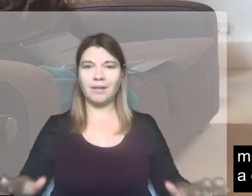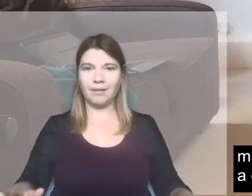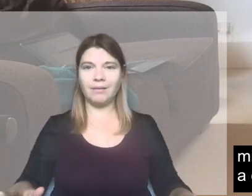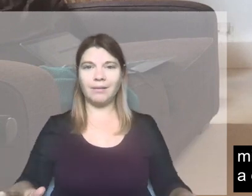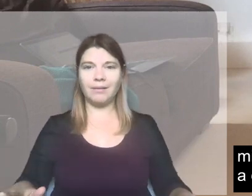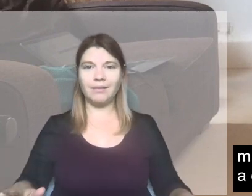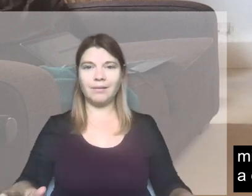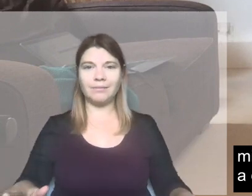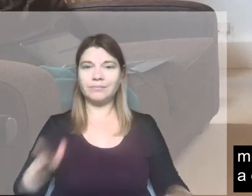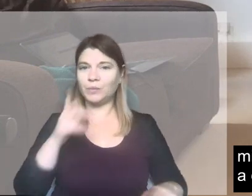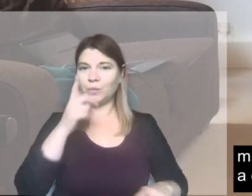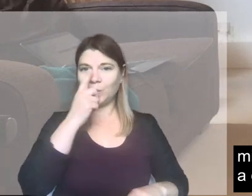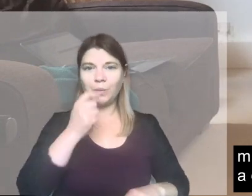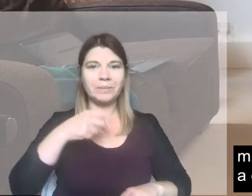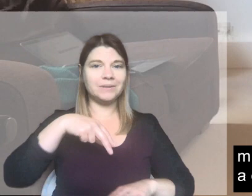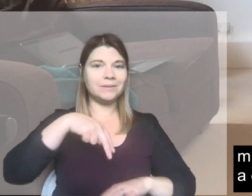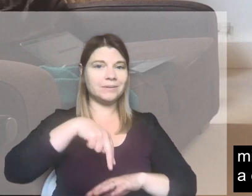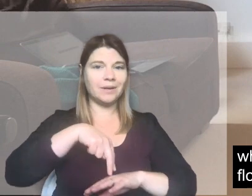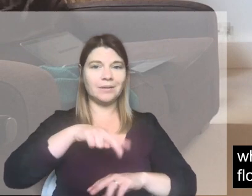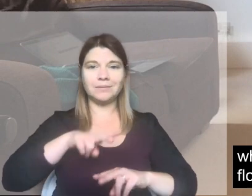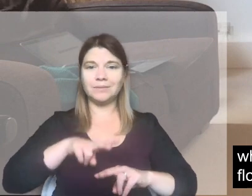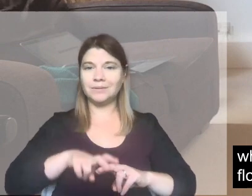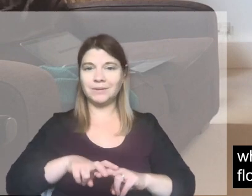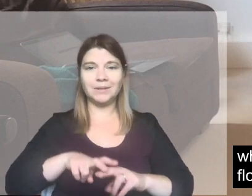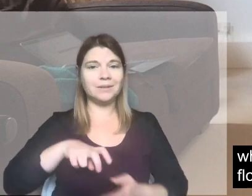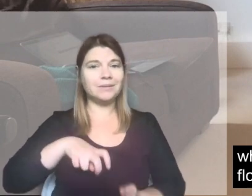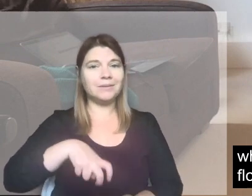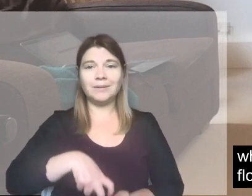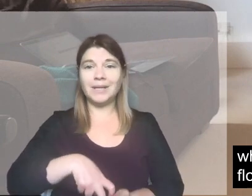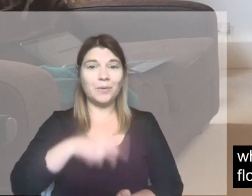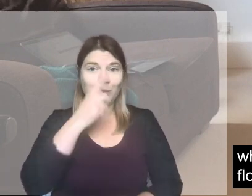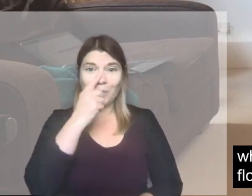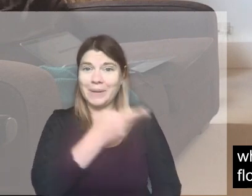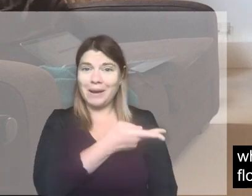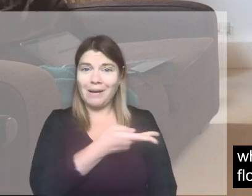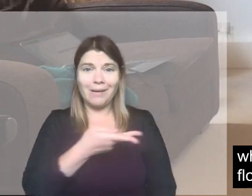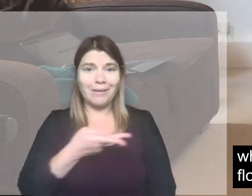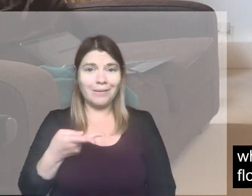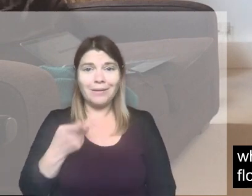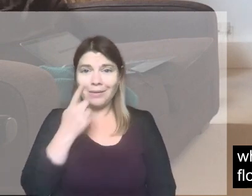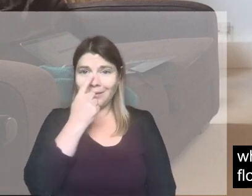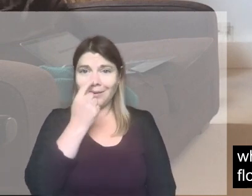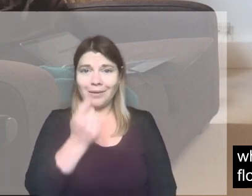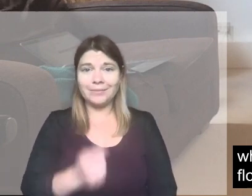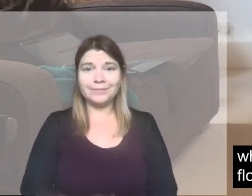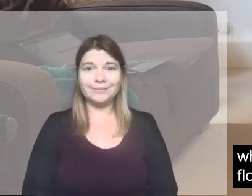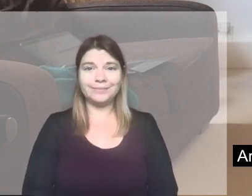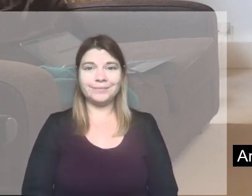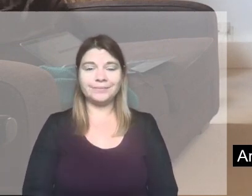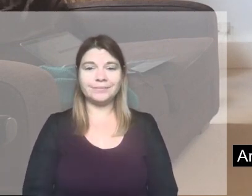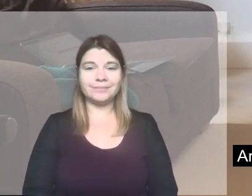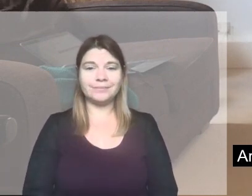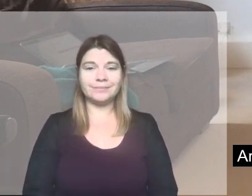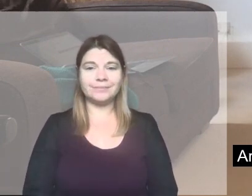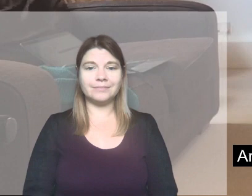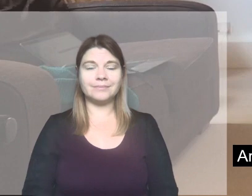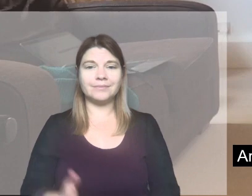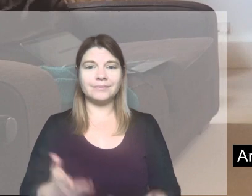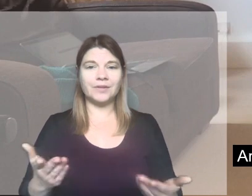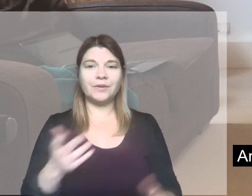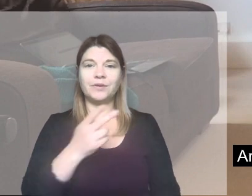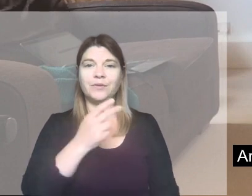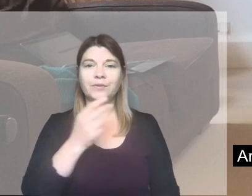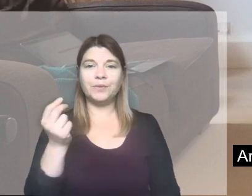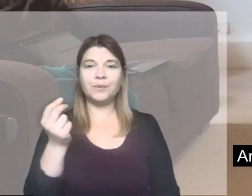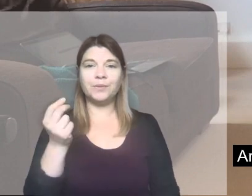be seated on a chair, you might be seated on the floor, wherever you are. You might be lying on the floor. And we're